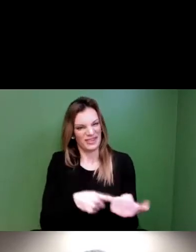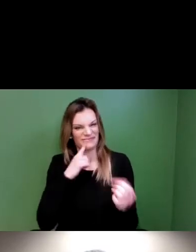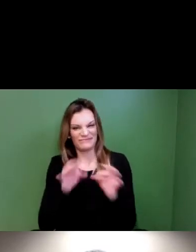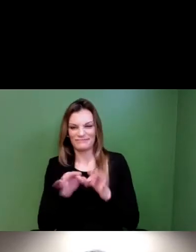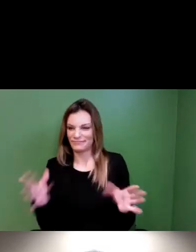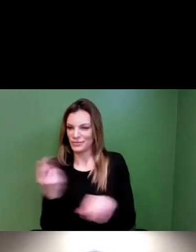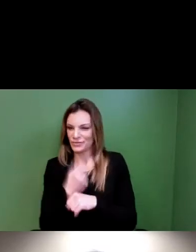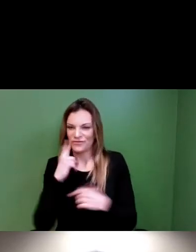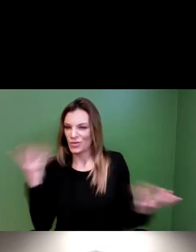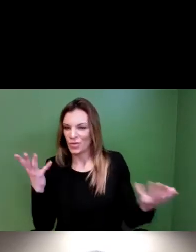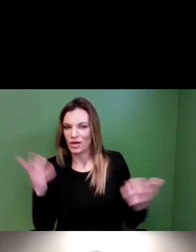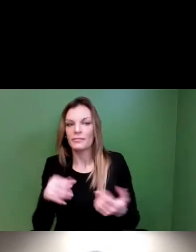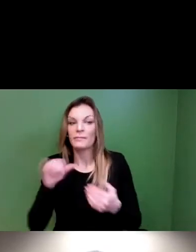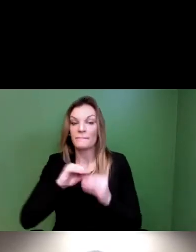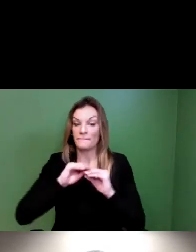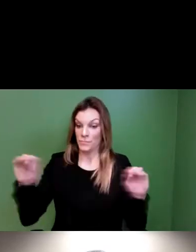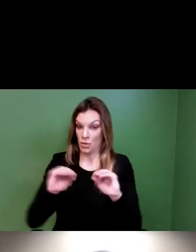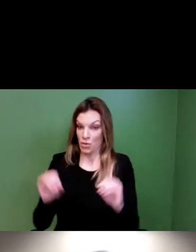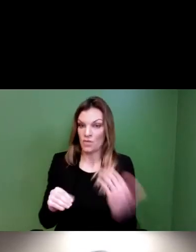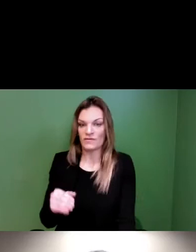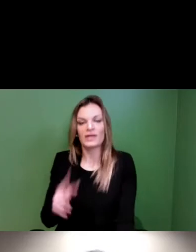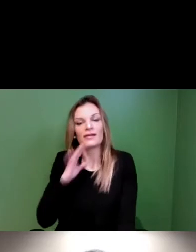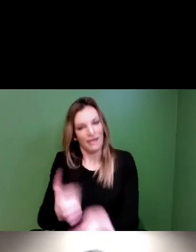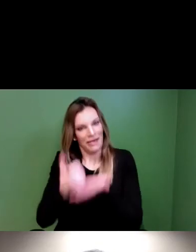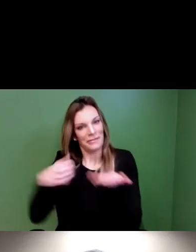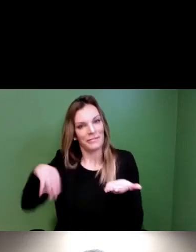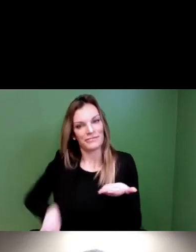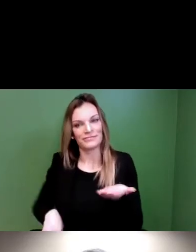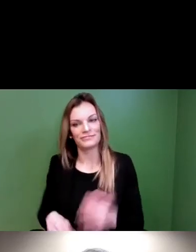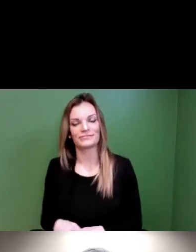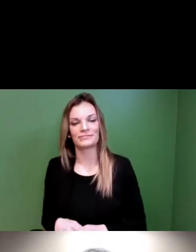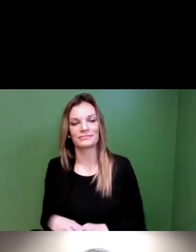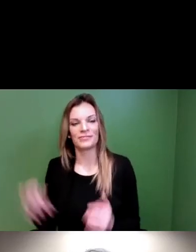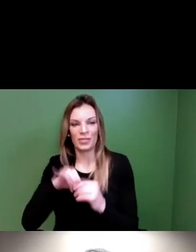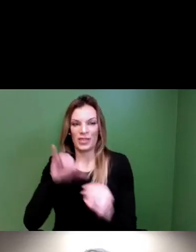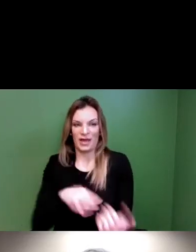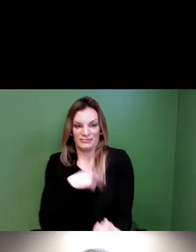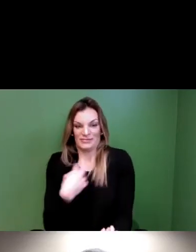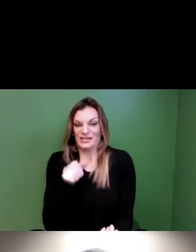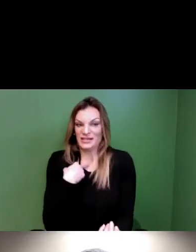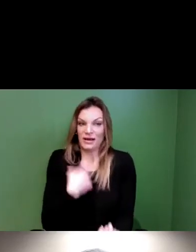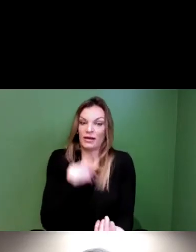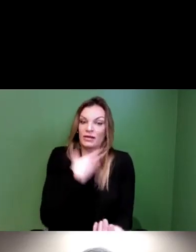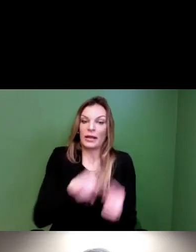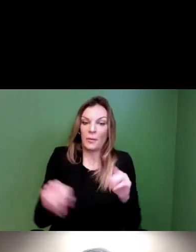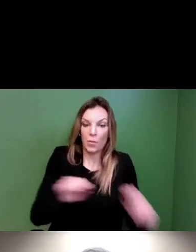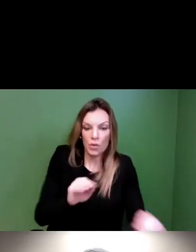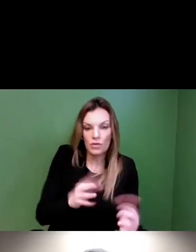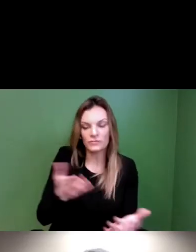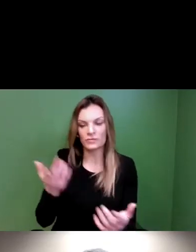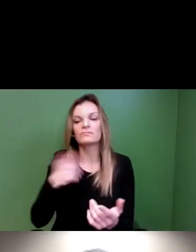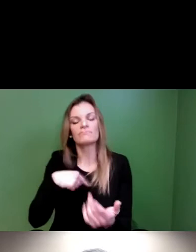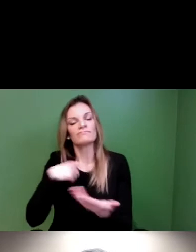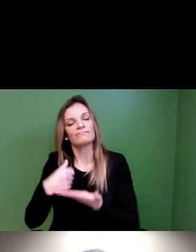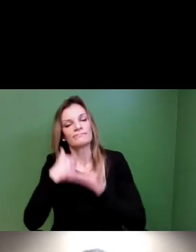And in a paralyzed arm isn't going to be 100% useful, but we can work our way towards,